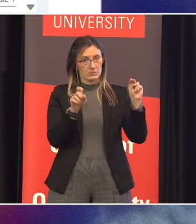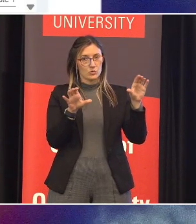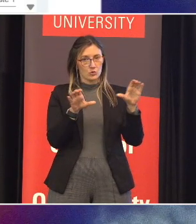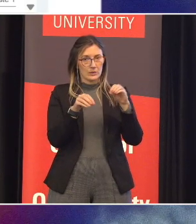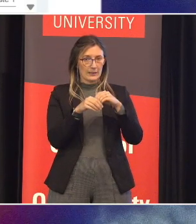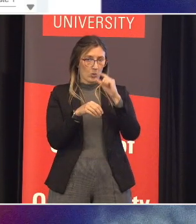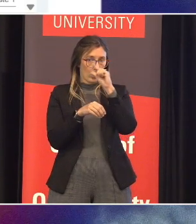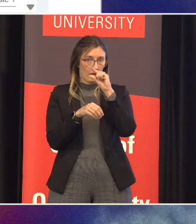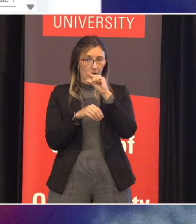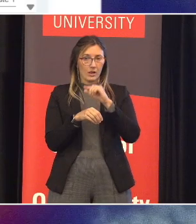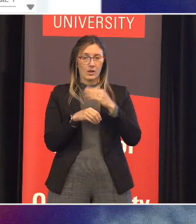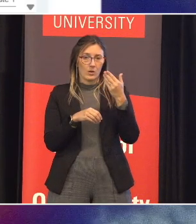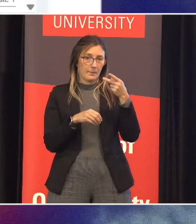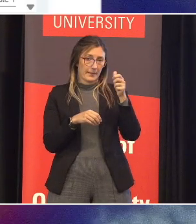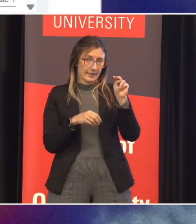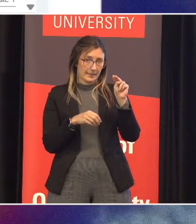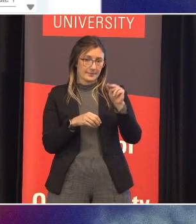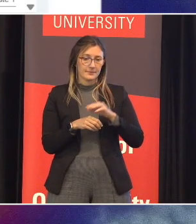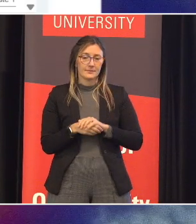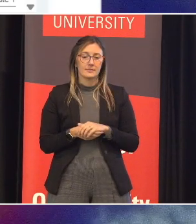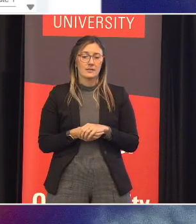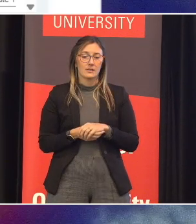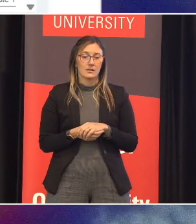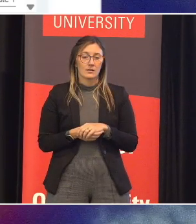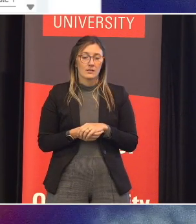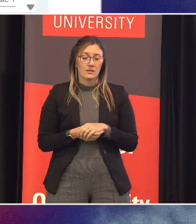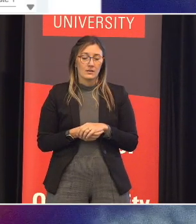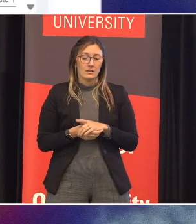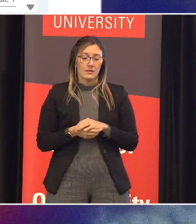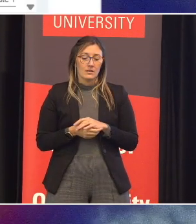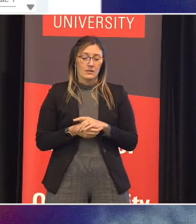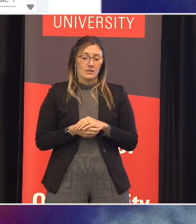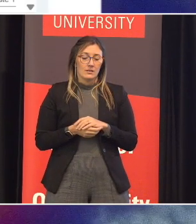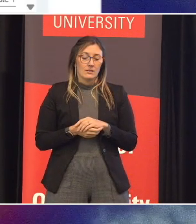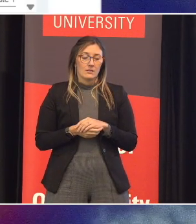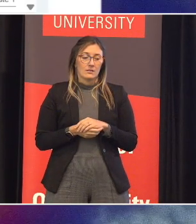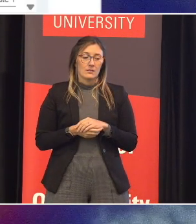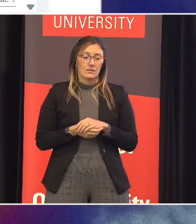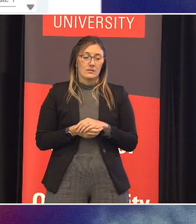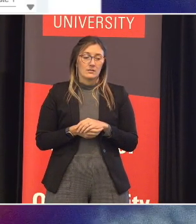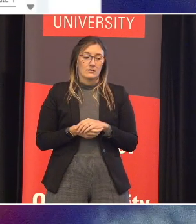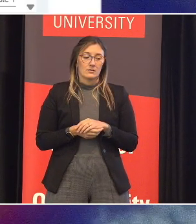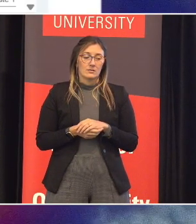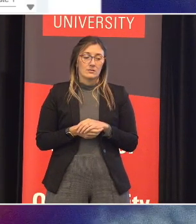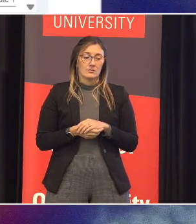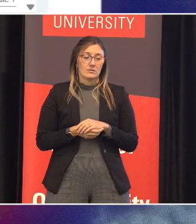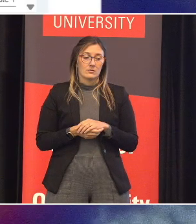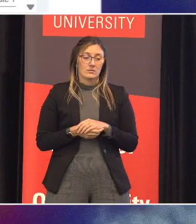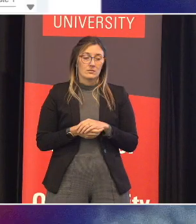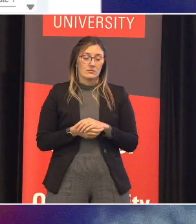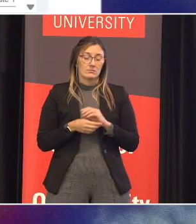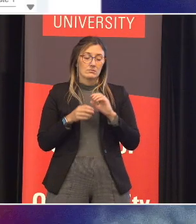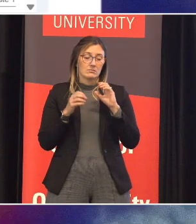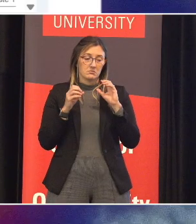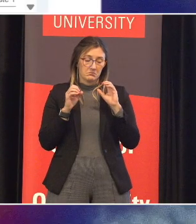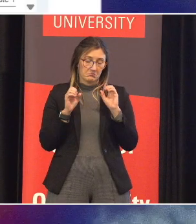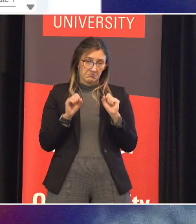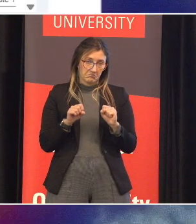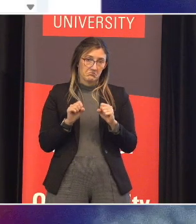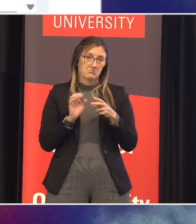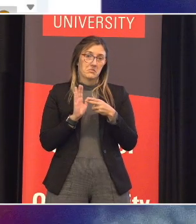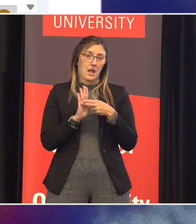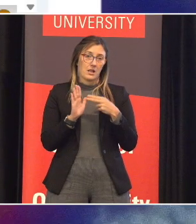Google. We're gonna pin it. But we can also label it with both a row and column header